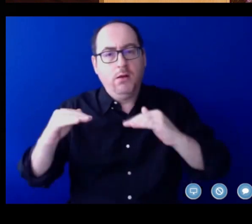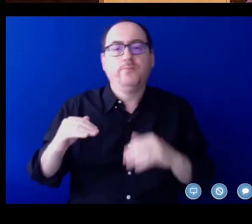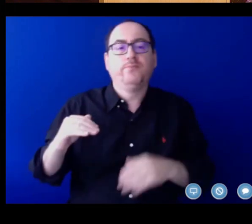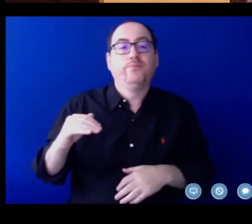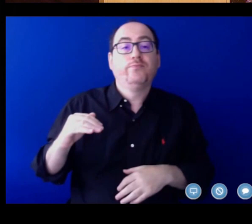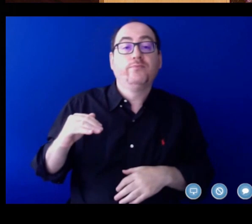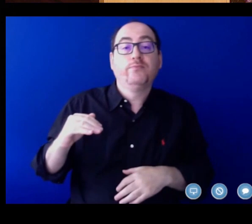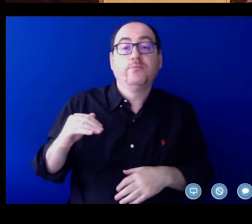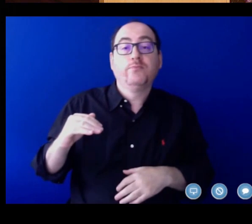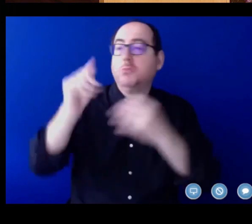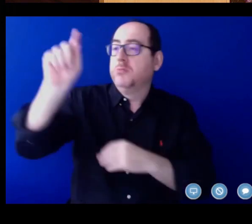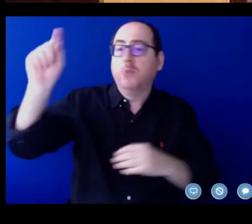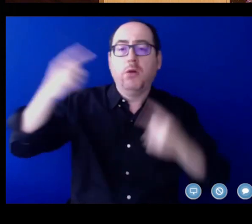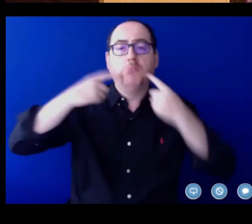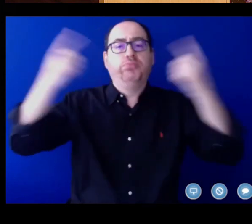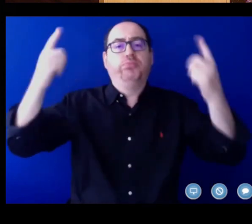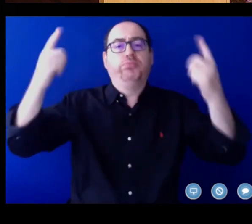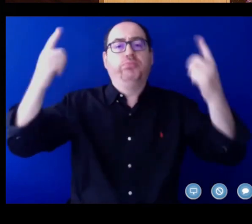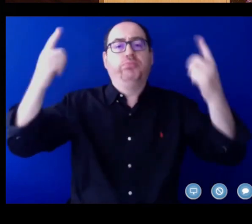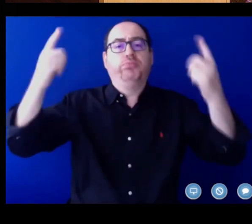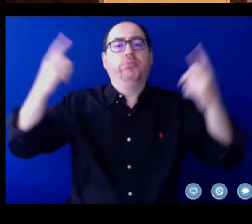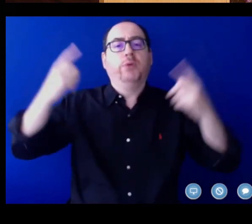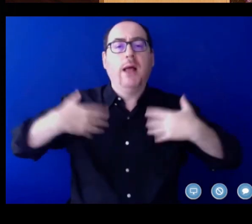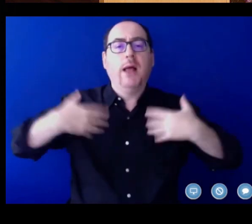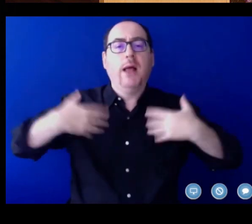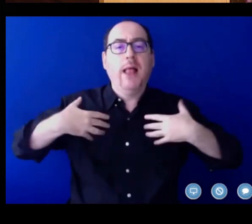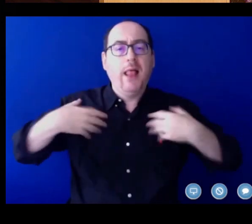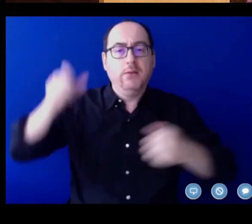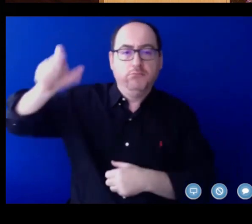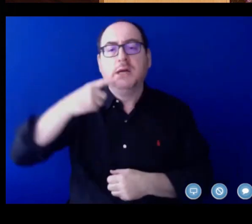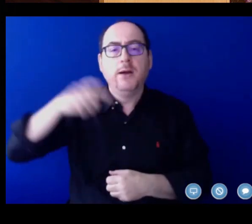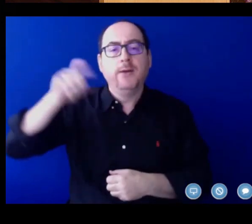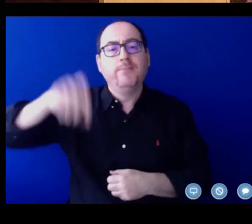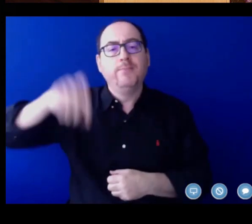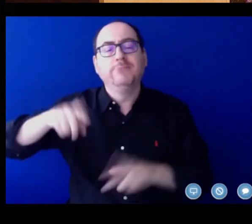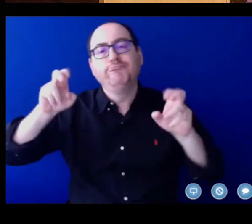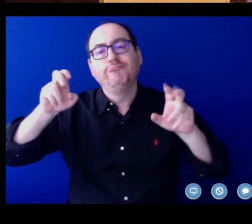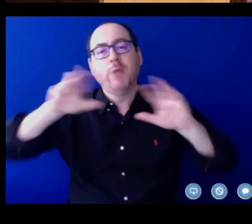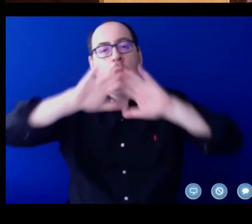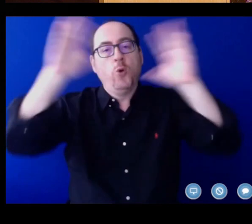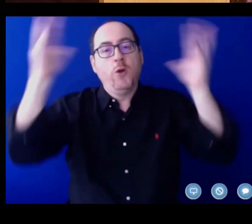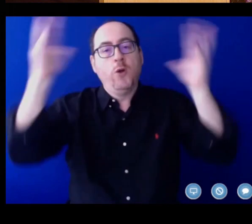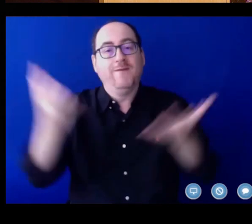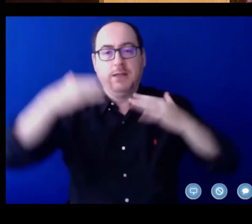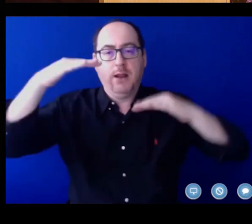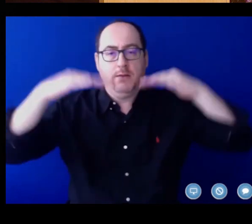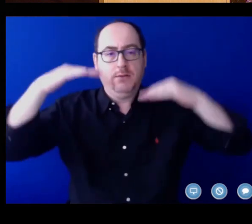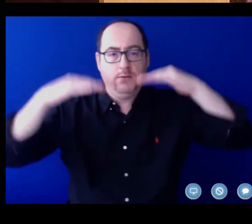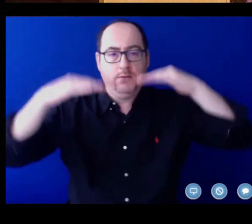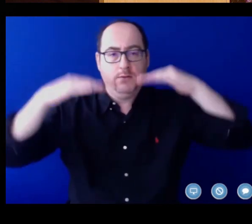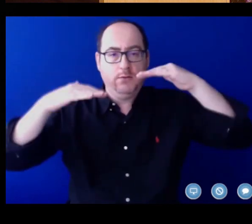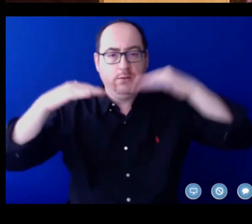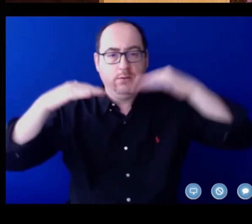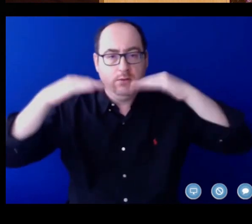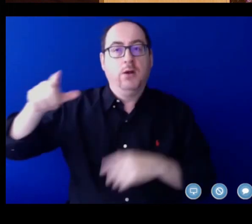be non-exclusionary and aim to reduce discrimination and ensure equal treatment for all. But we also need targeted services, such